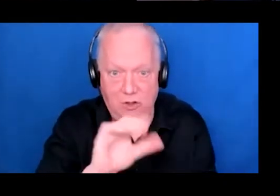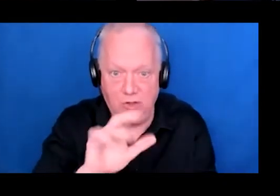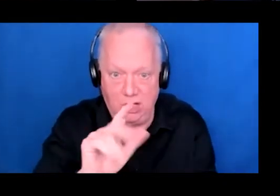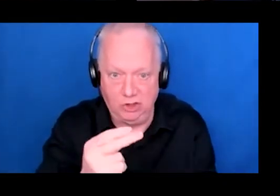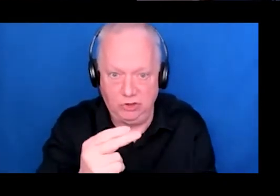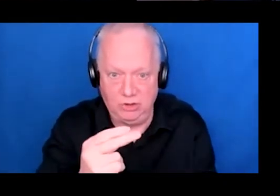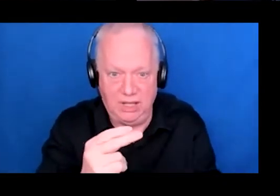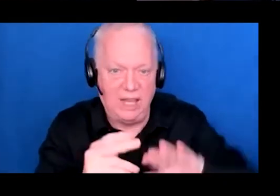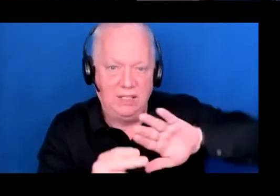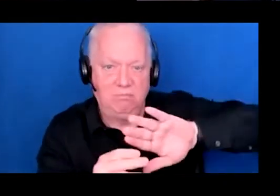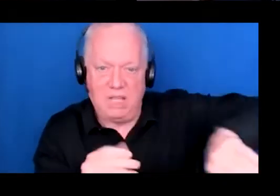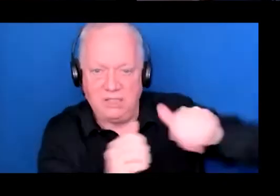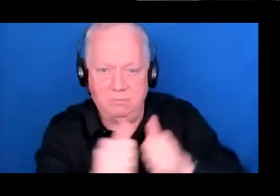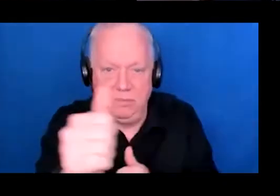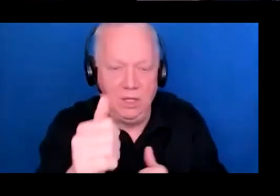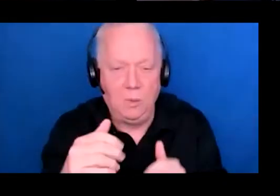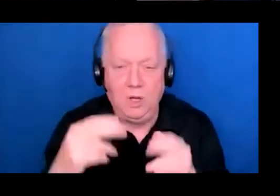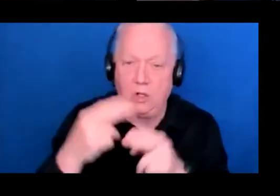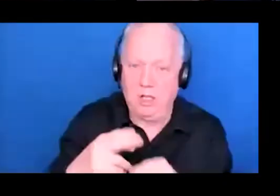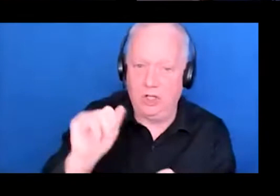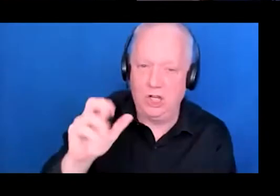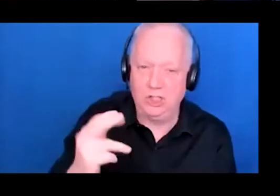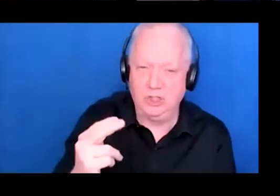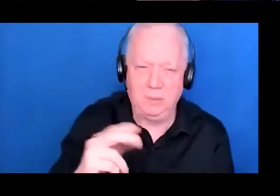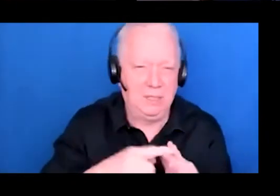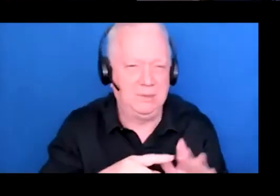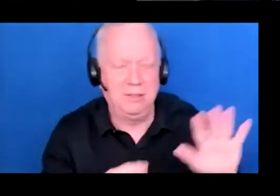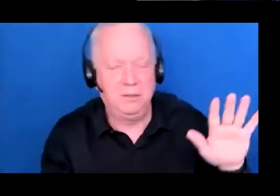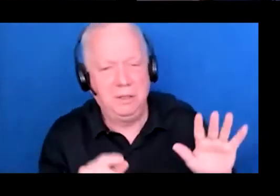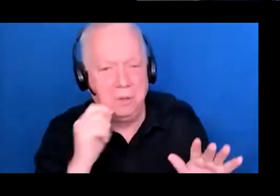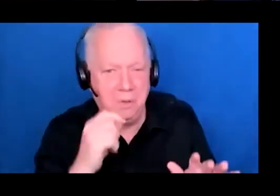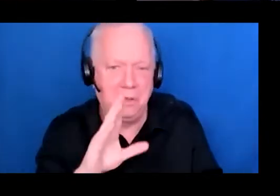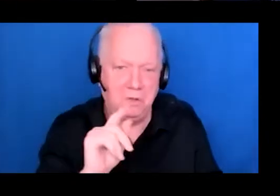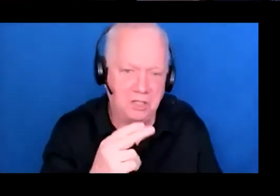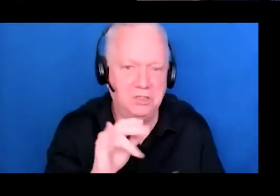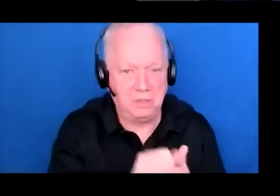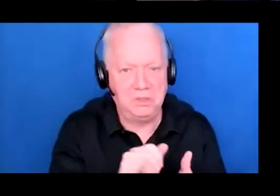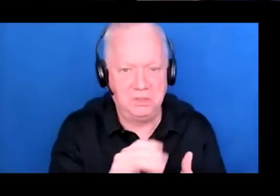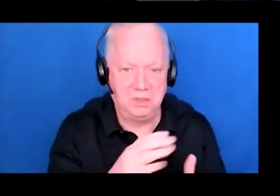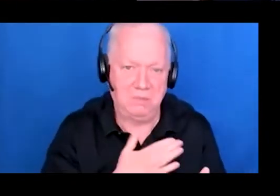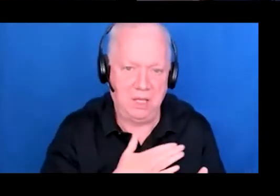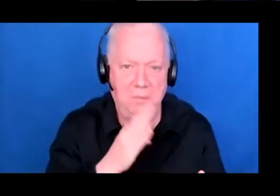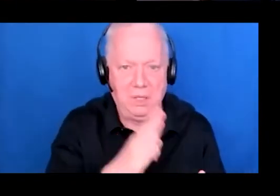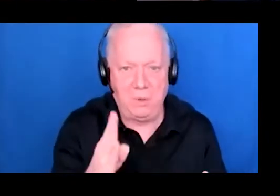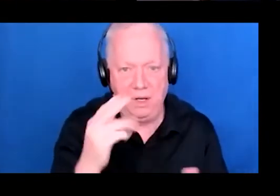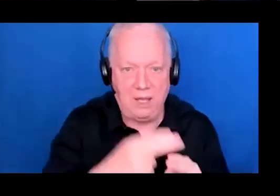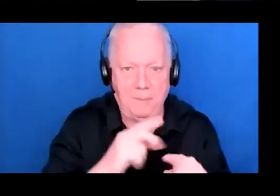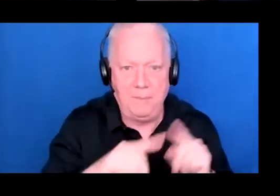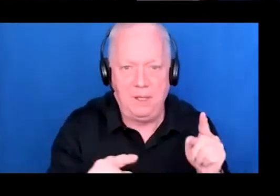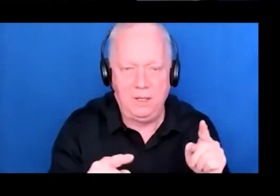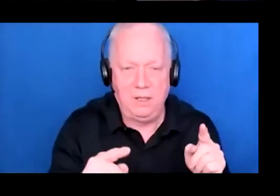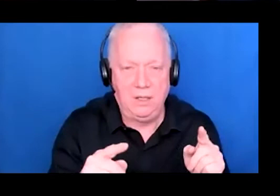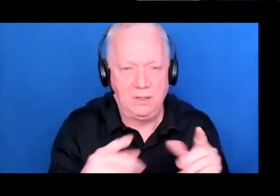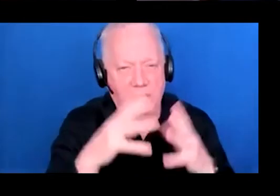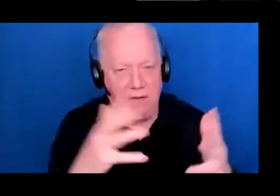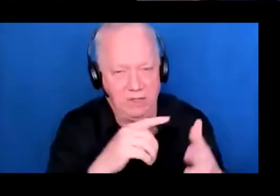up. And so when they were like, well, we want to call it Crutch, you know, in the beginning, I was like, cool, Crutch, because that was like my B-boy name, whatever. But then, you know, so there's a